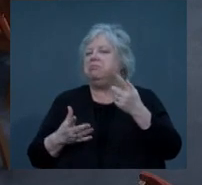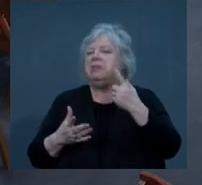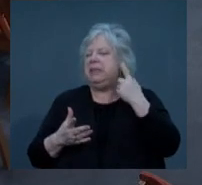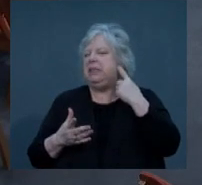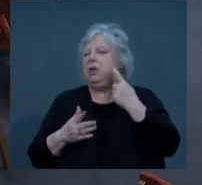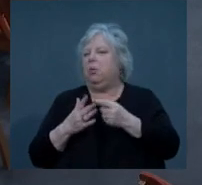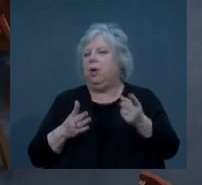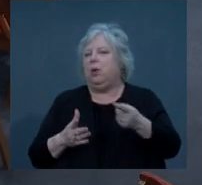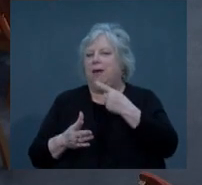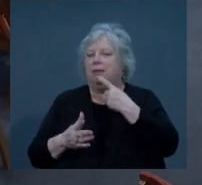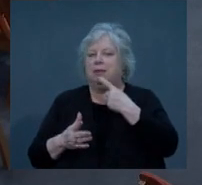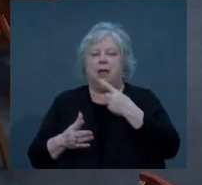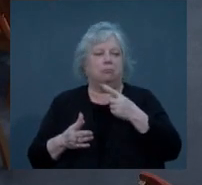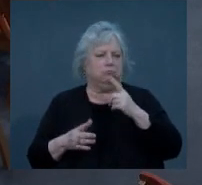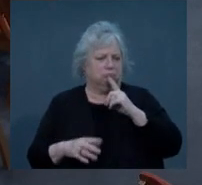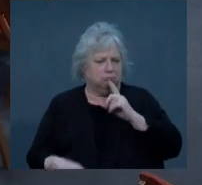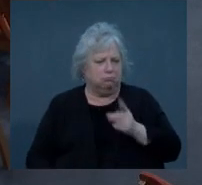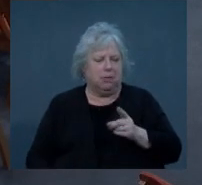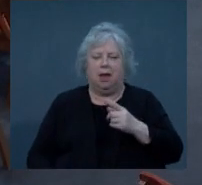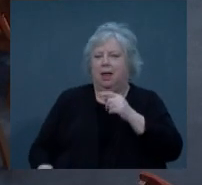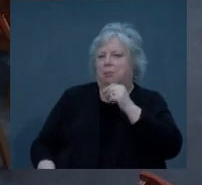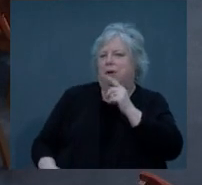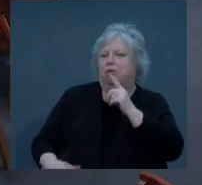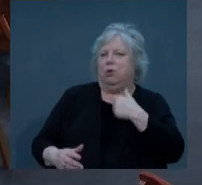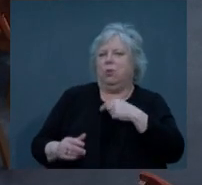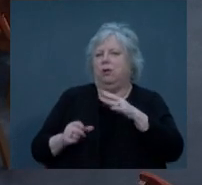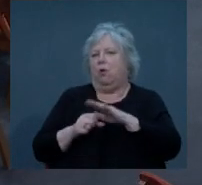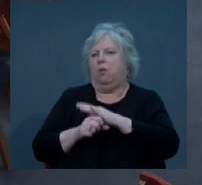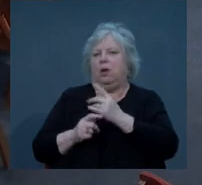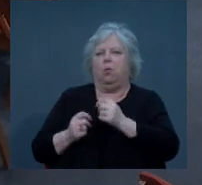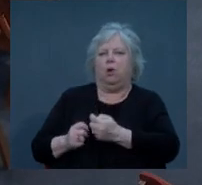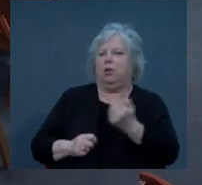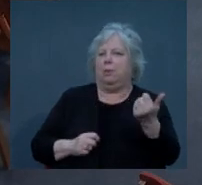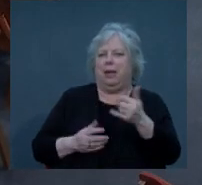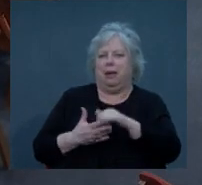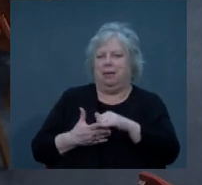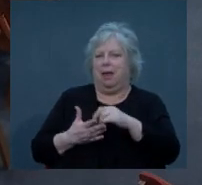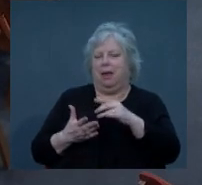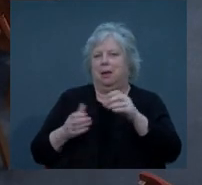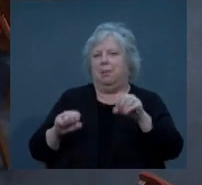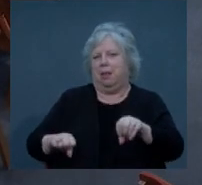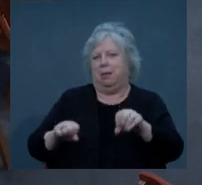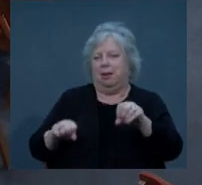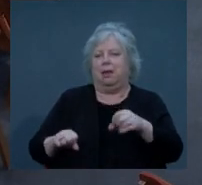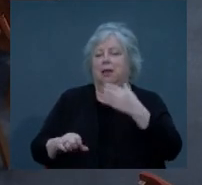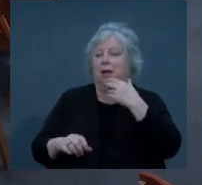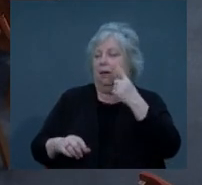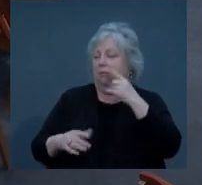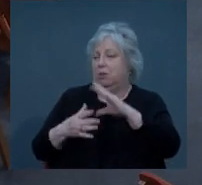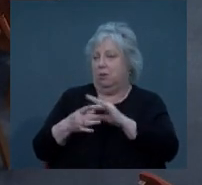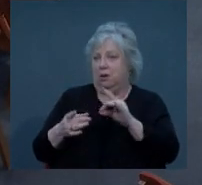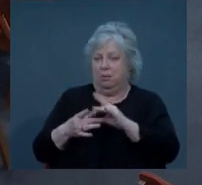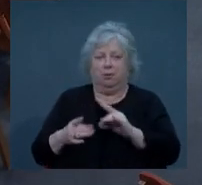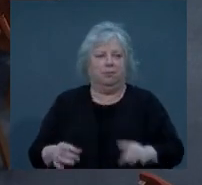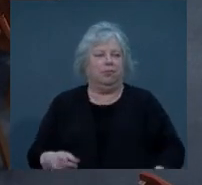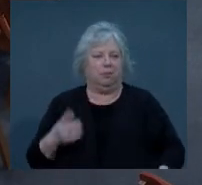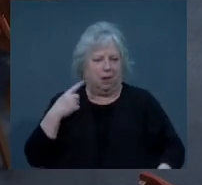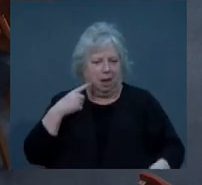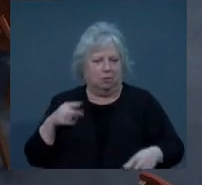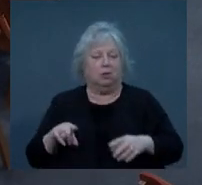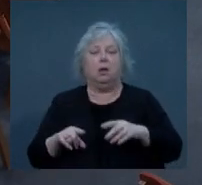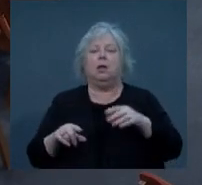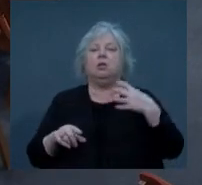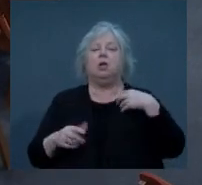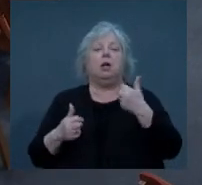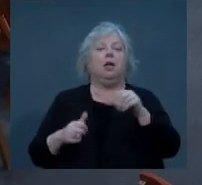not sure. Absolutely. I'm not sure we want to totally eliminate that discretion. Thank you for your comments, though. That's. Anybody